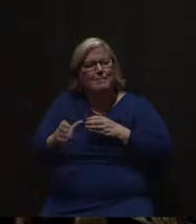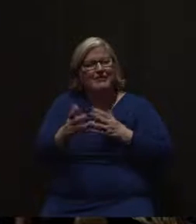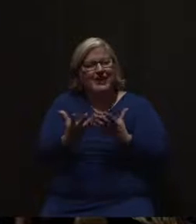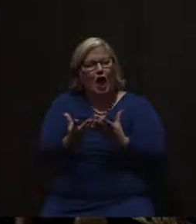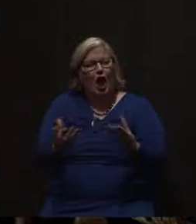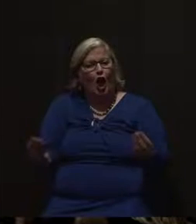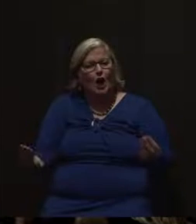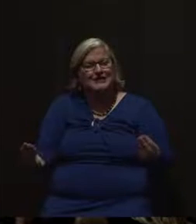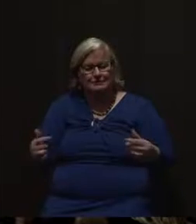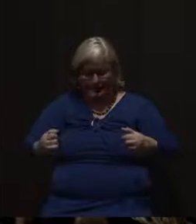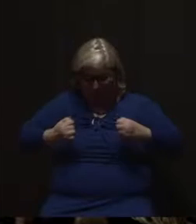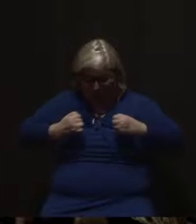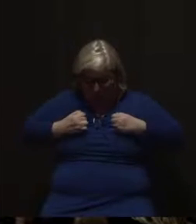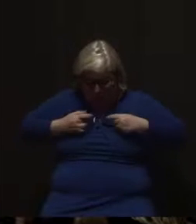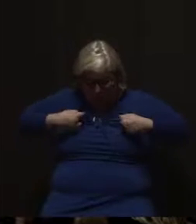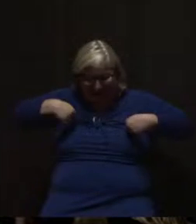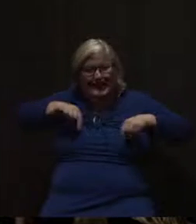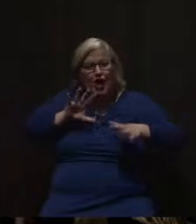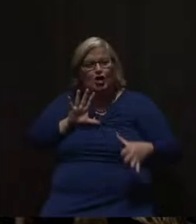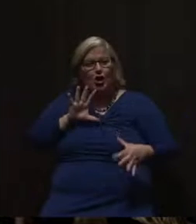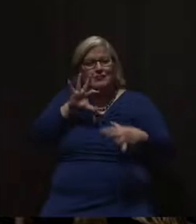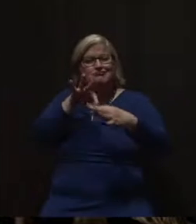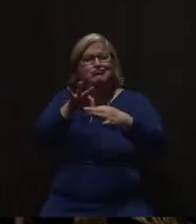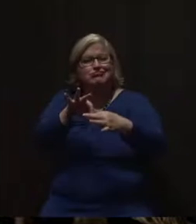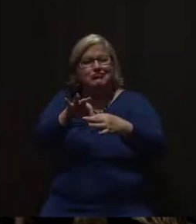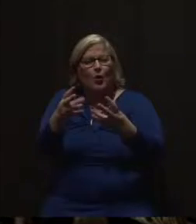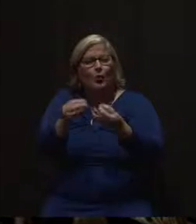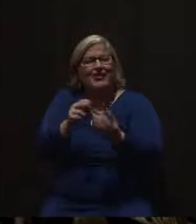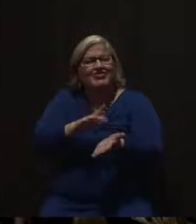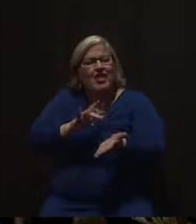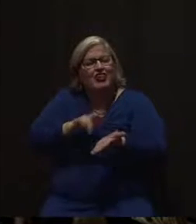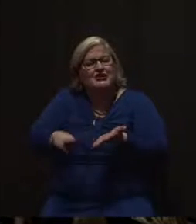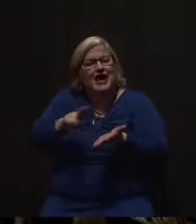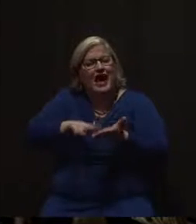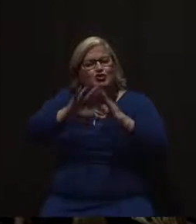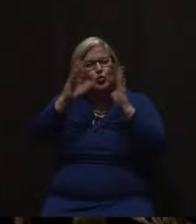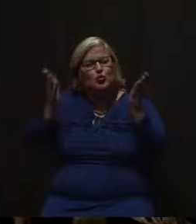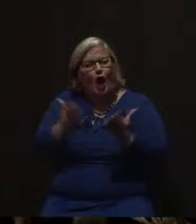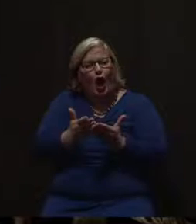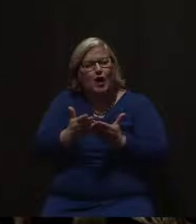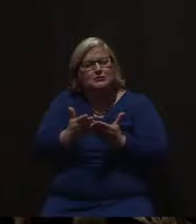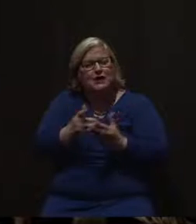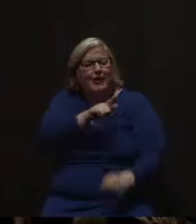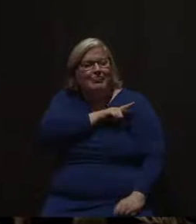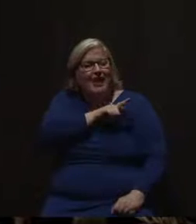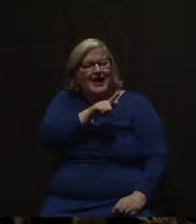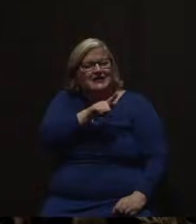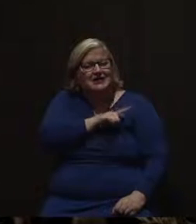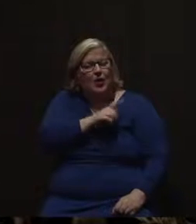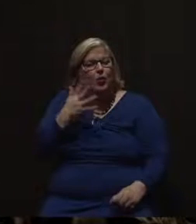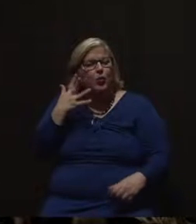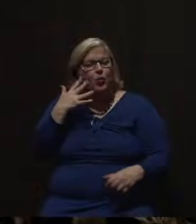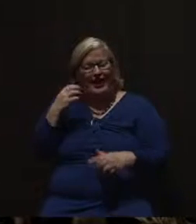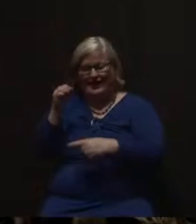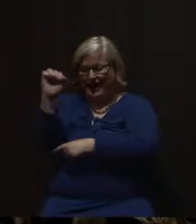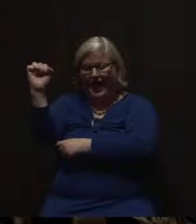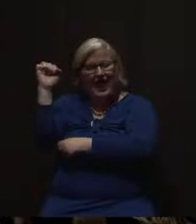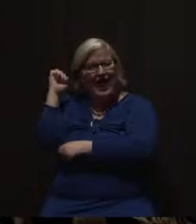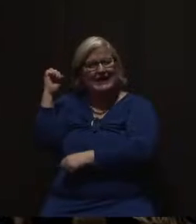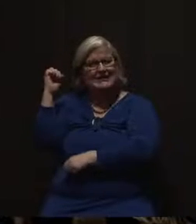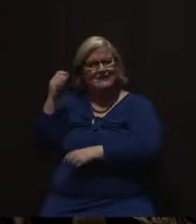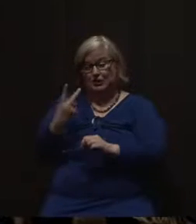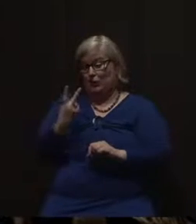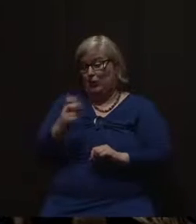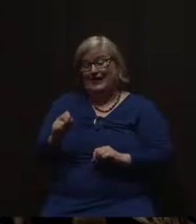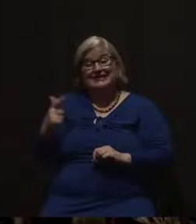sever ourselves from the living world around us. And that's why it was so overwhelming when activists succeeded in